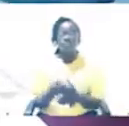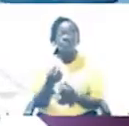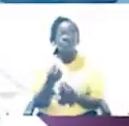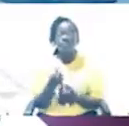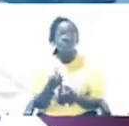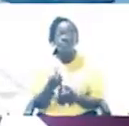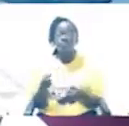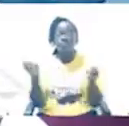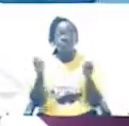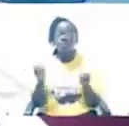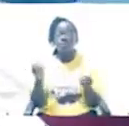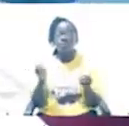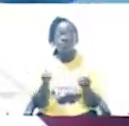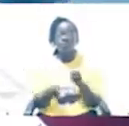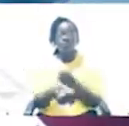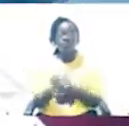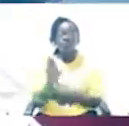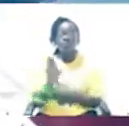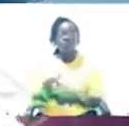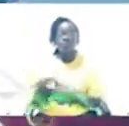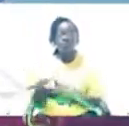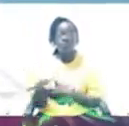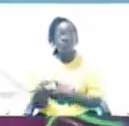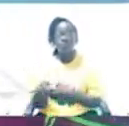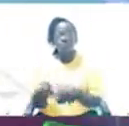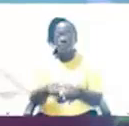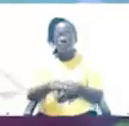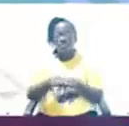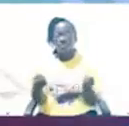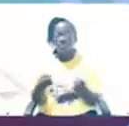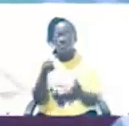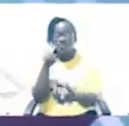Come. Break yourself from his shackles.